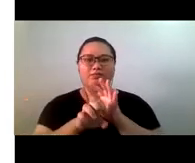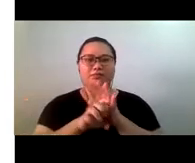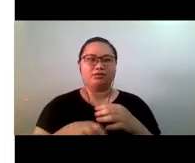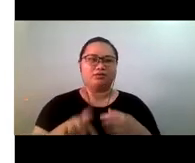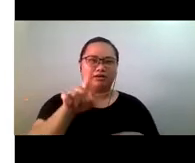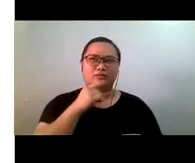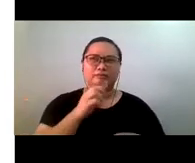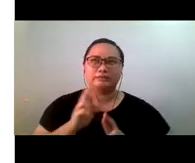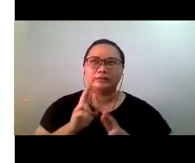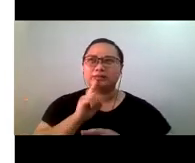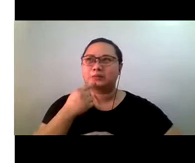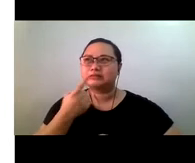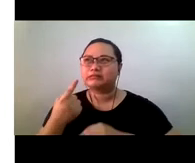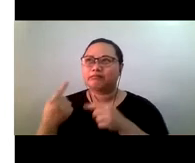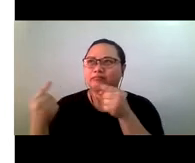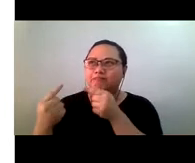But